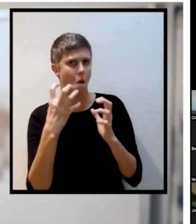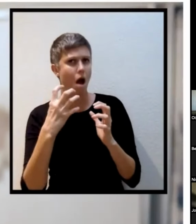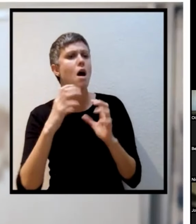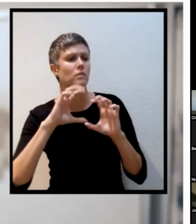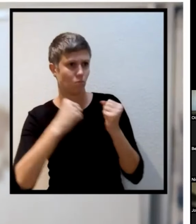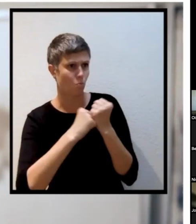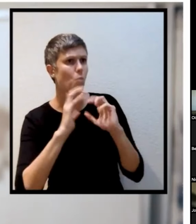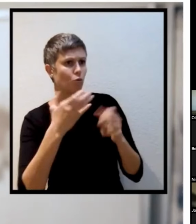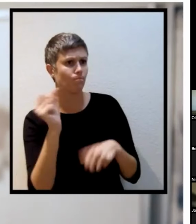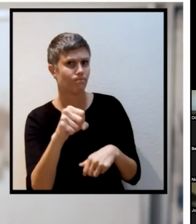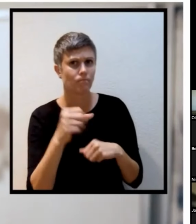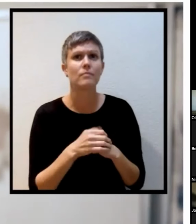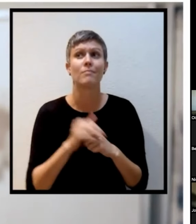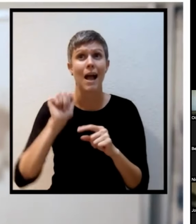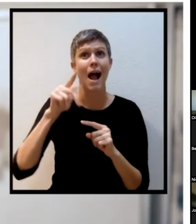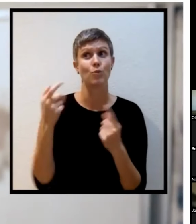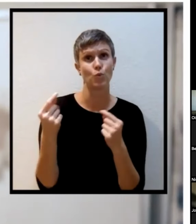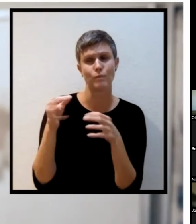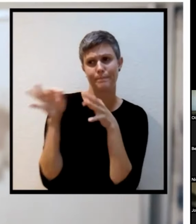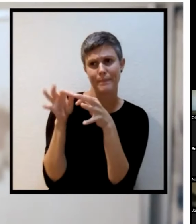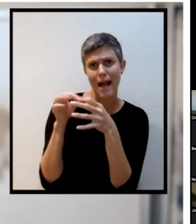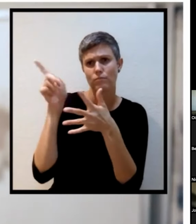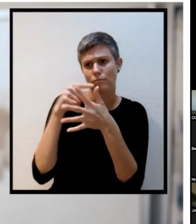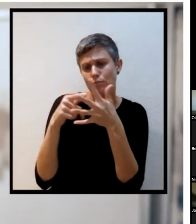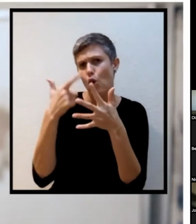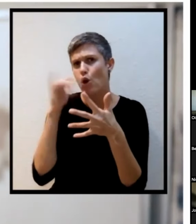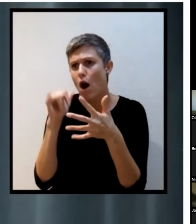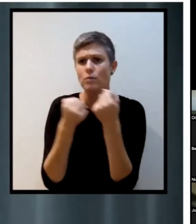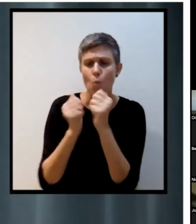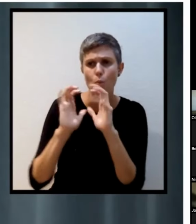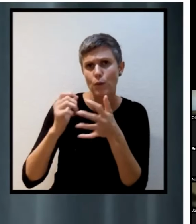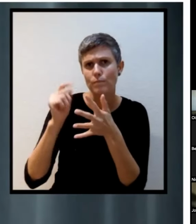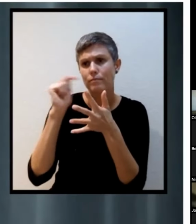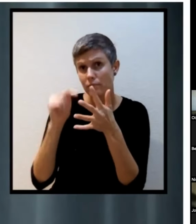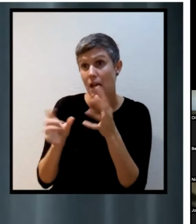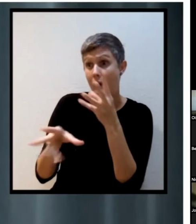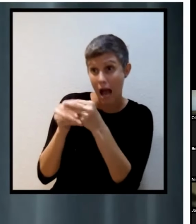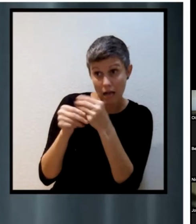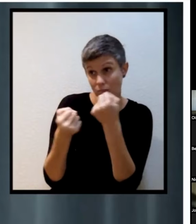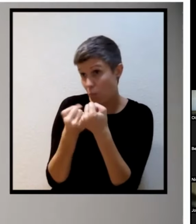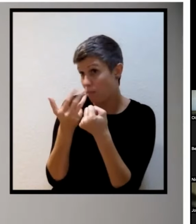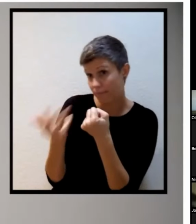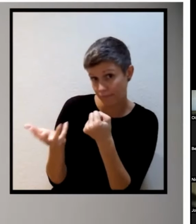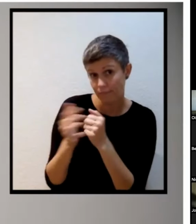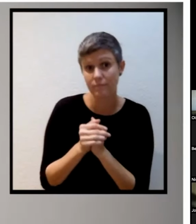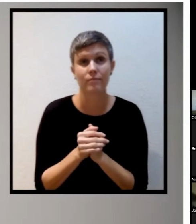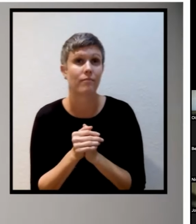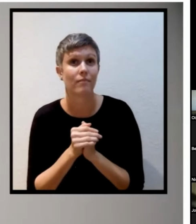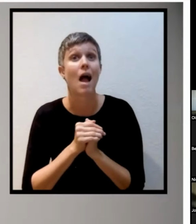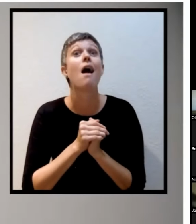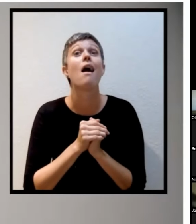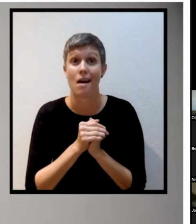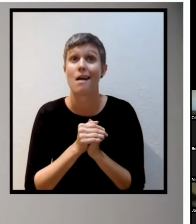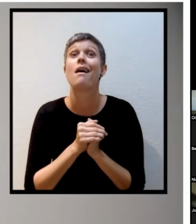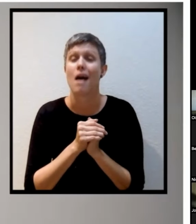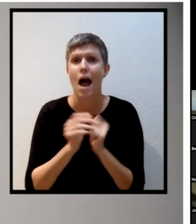group. Alex explained what would be involved in attending a support group and asked if he needed any supports. Alex assured Keith that the room